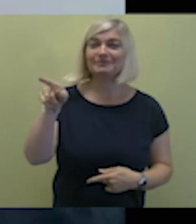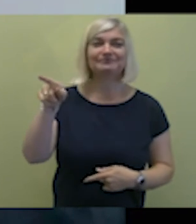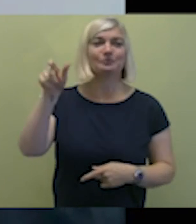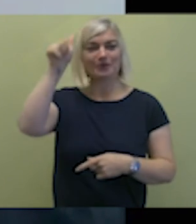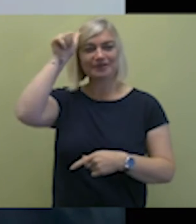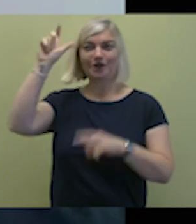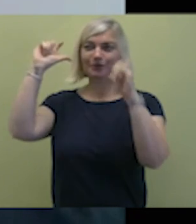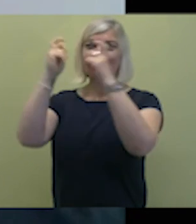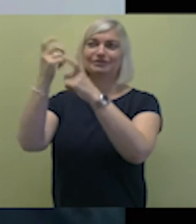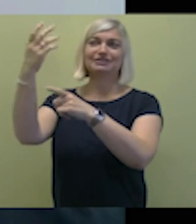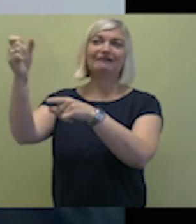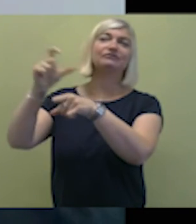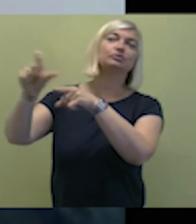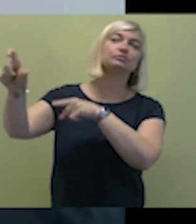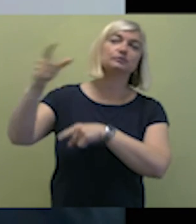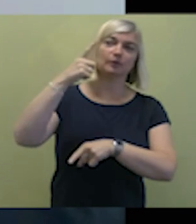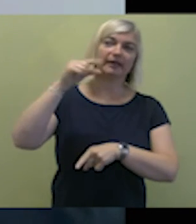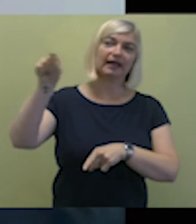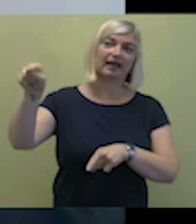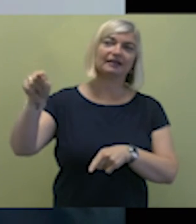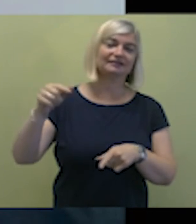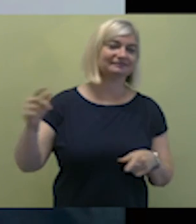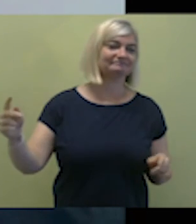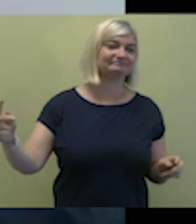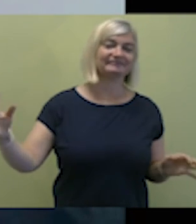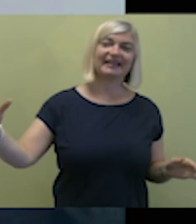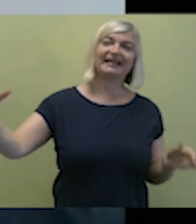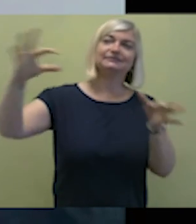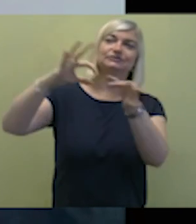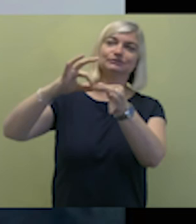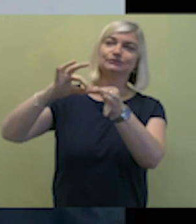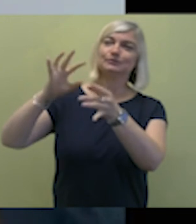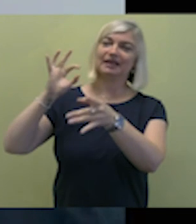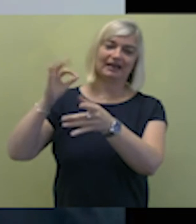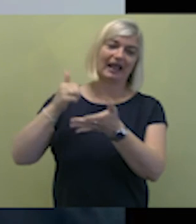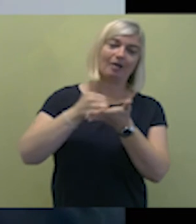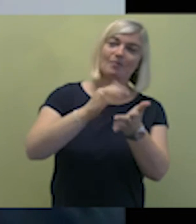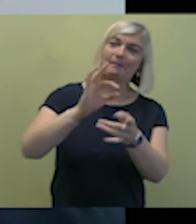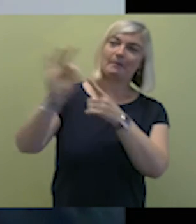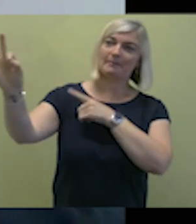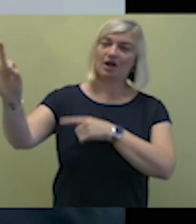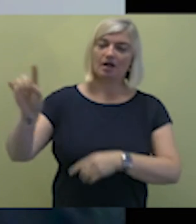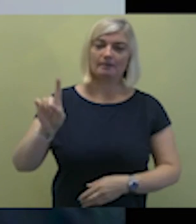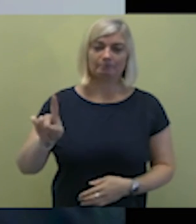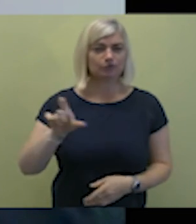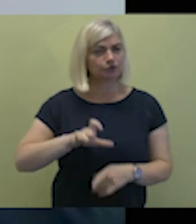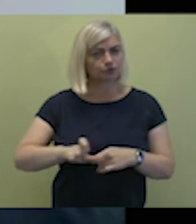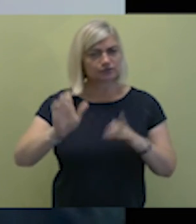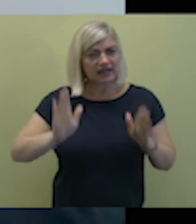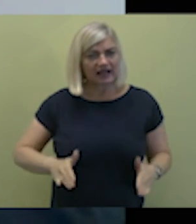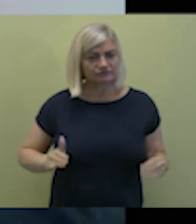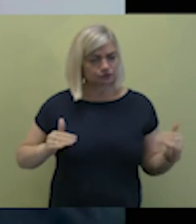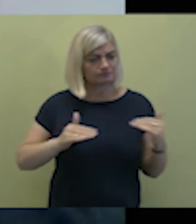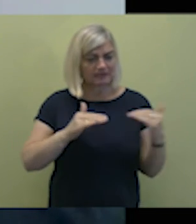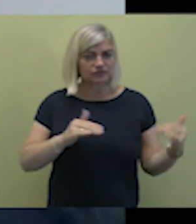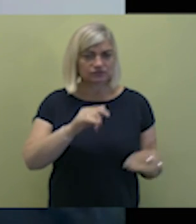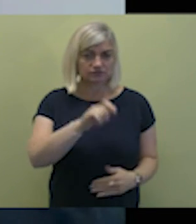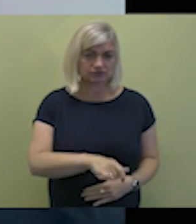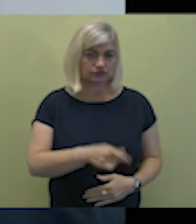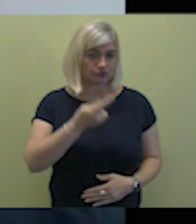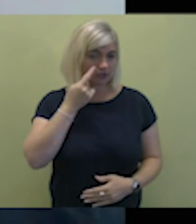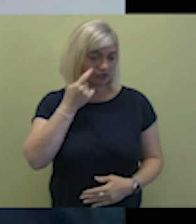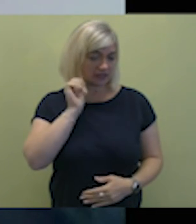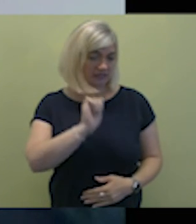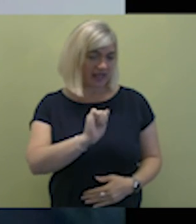then so be it. We can help them do that. But going back to, you know, it's got to be the right thing for that student. We'd look